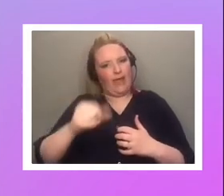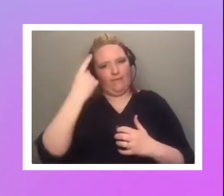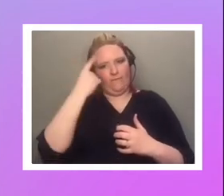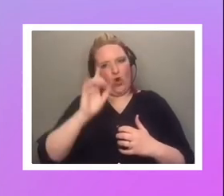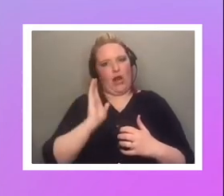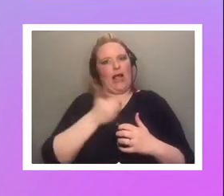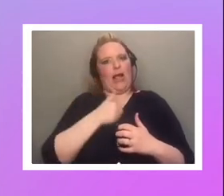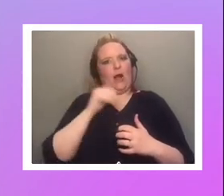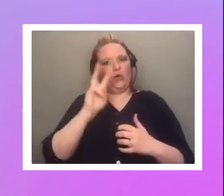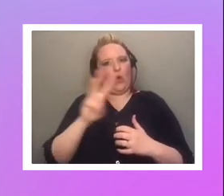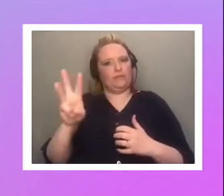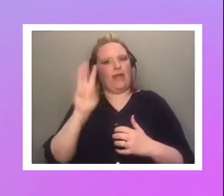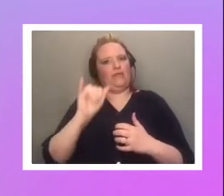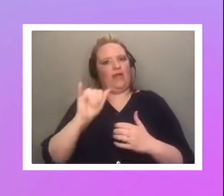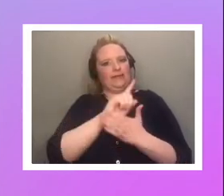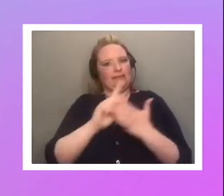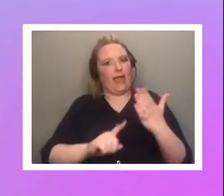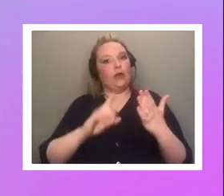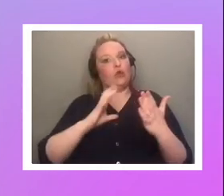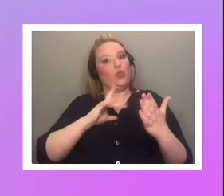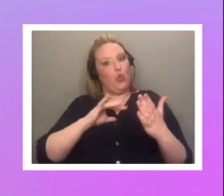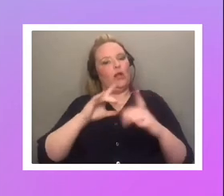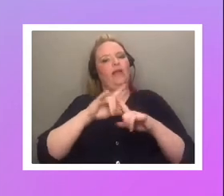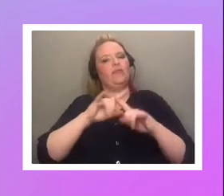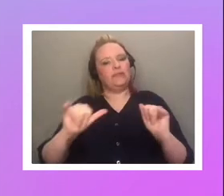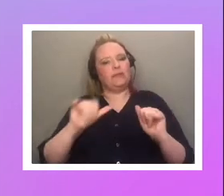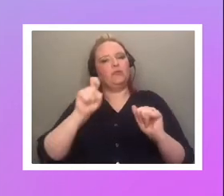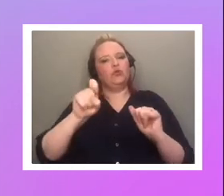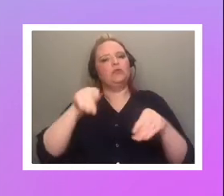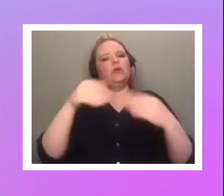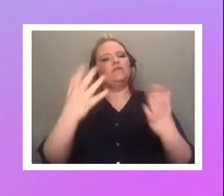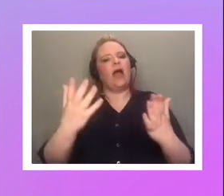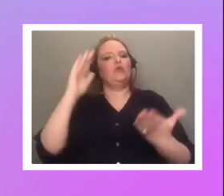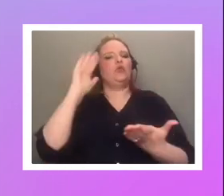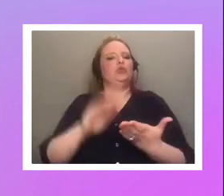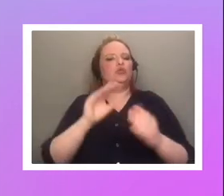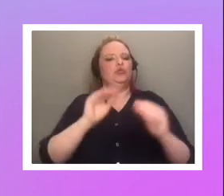design, cool. Make sure you also provide a reduced motion version.